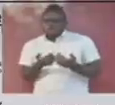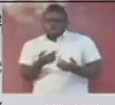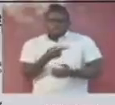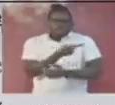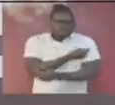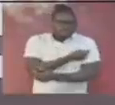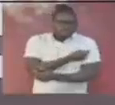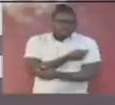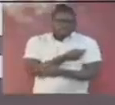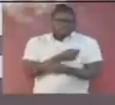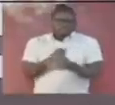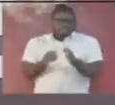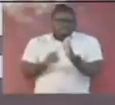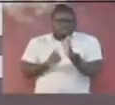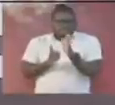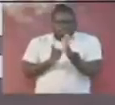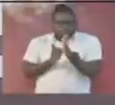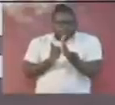efficacy.